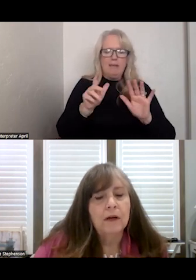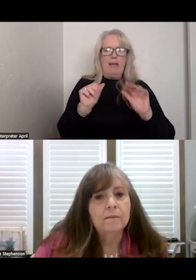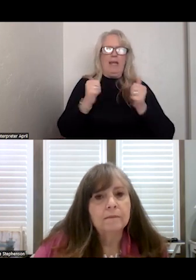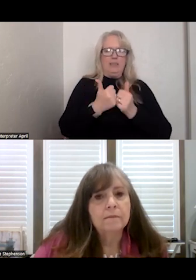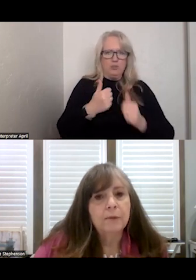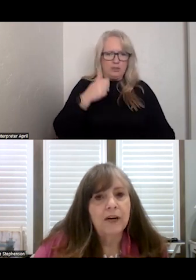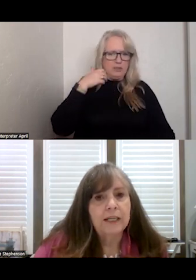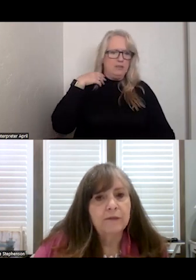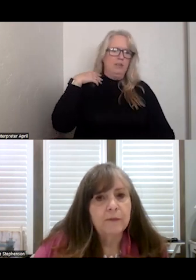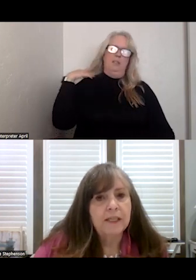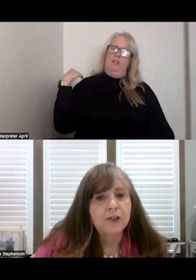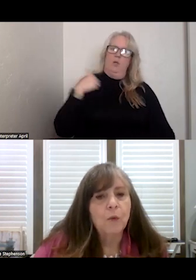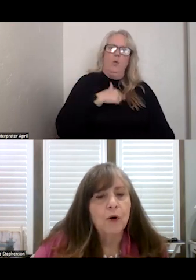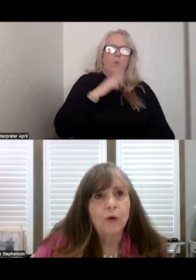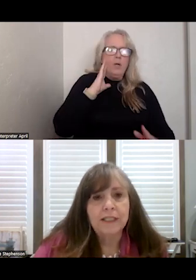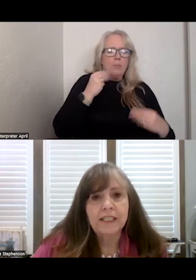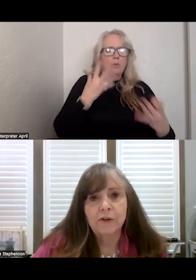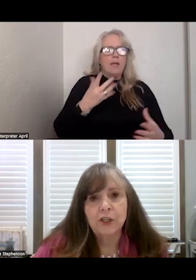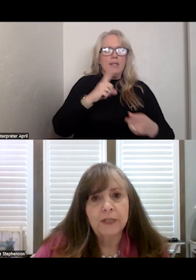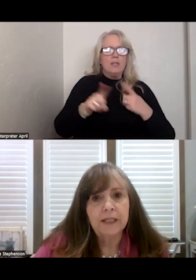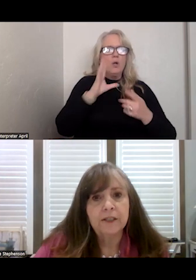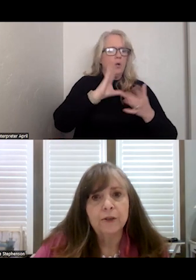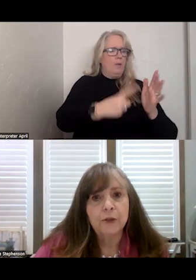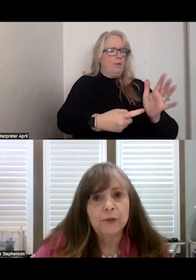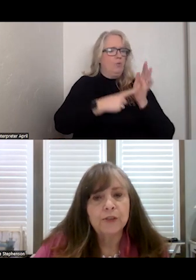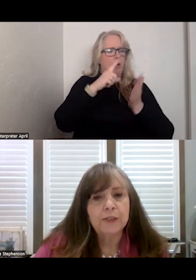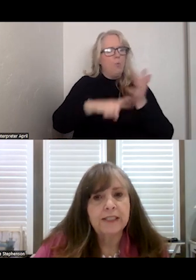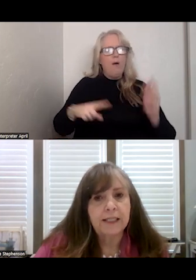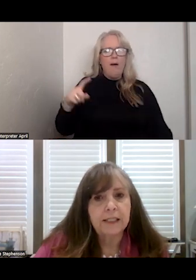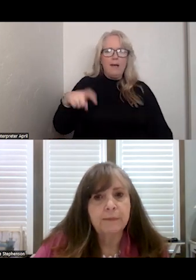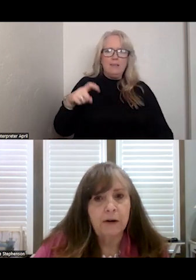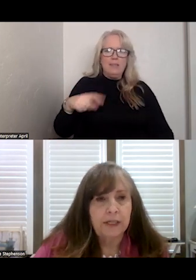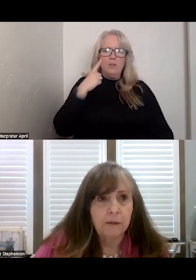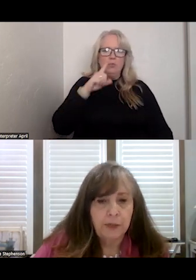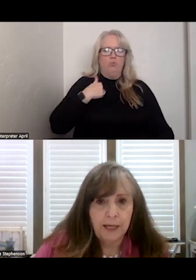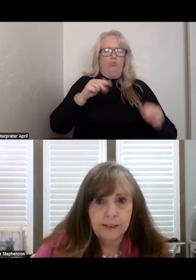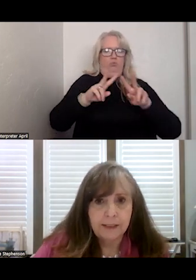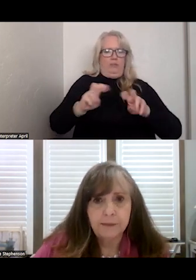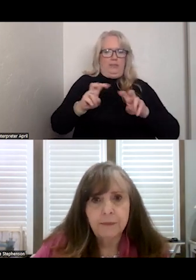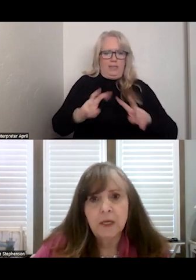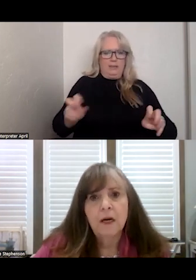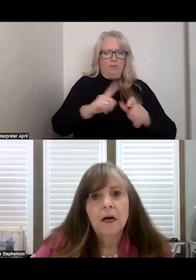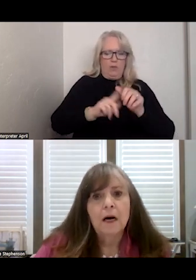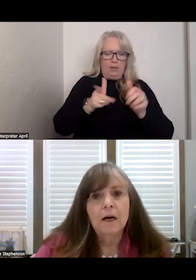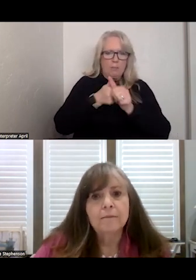We're providing information on what criteria you need to use for assessing parity